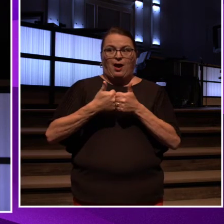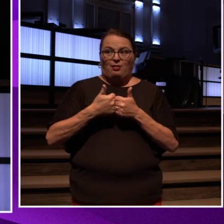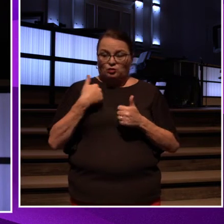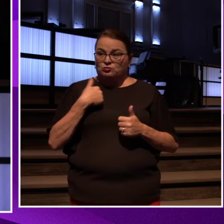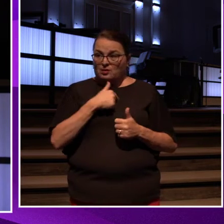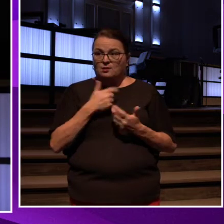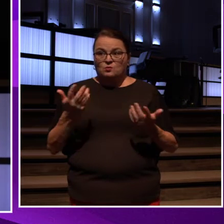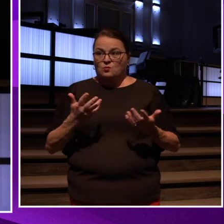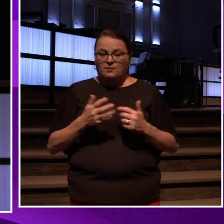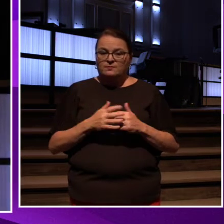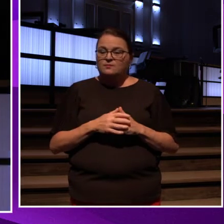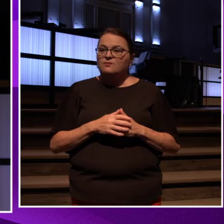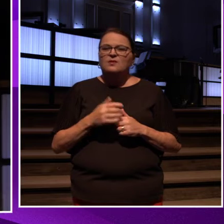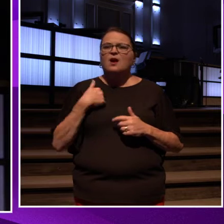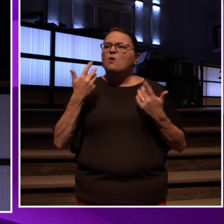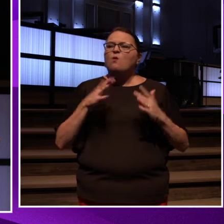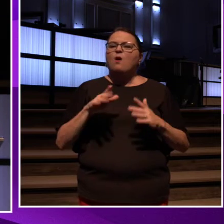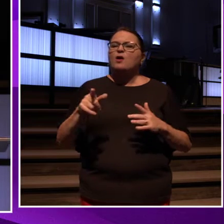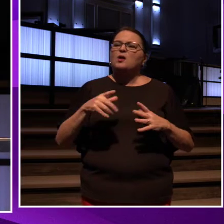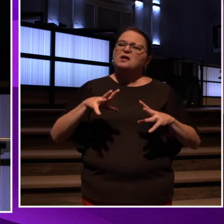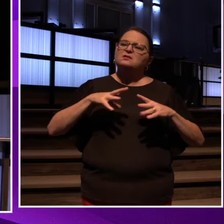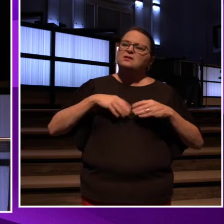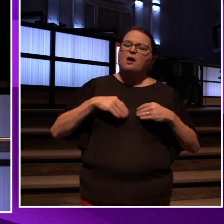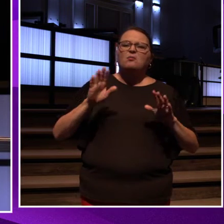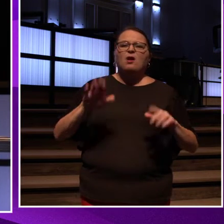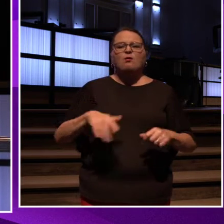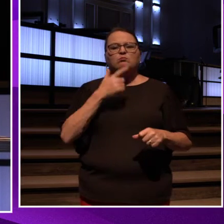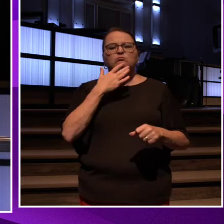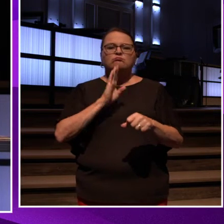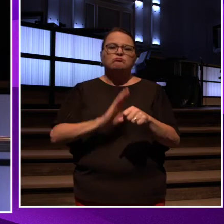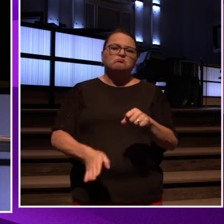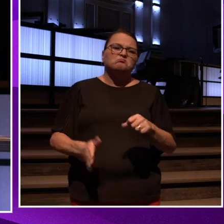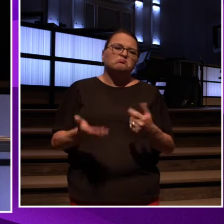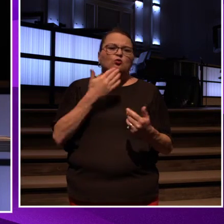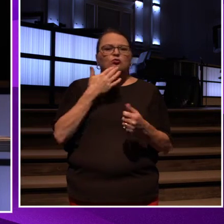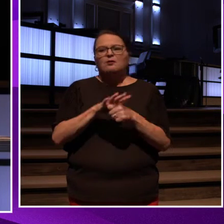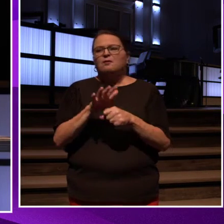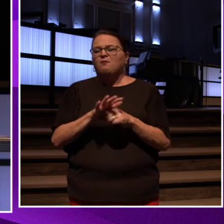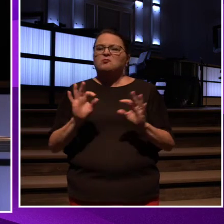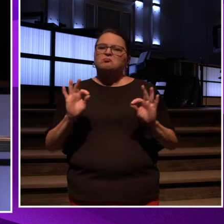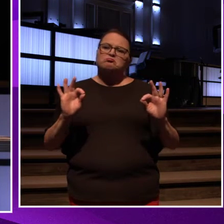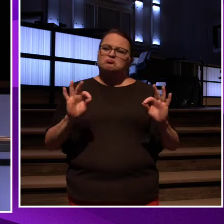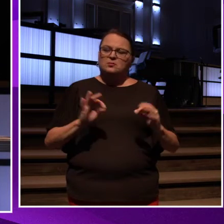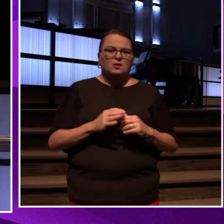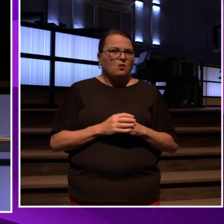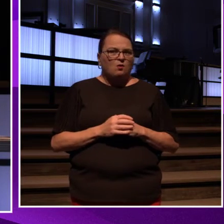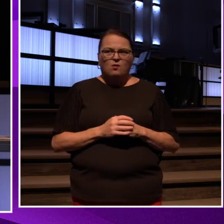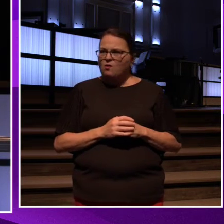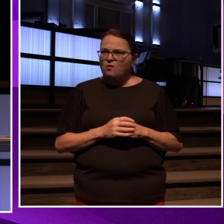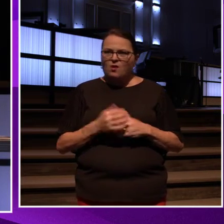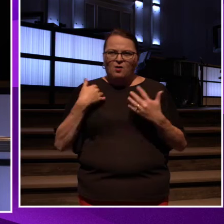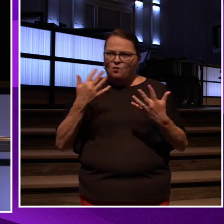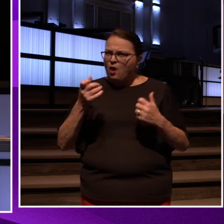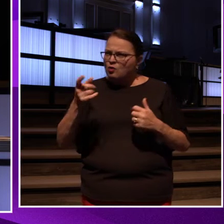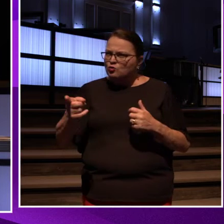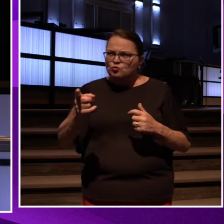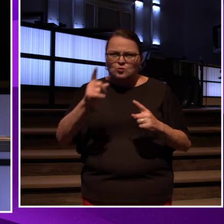I don't want you to settle on good things for your life. I want you to learn to focus on the best